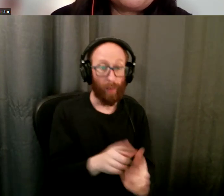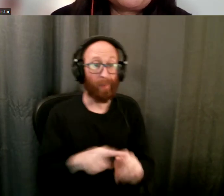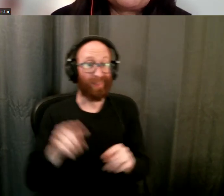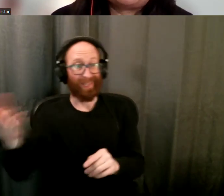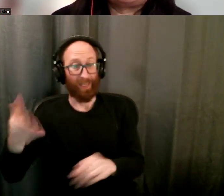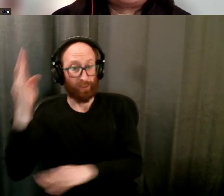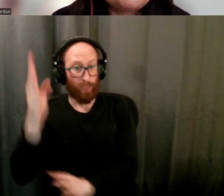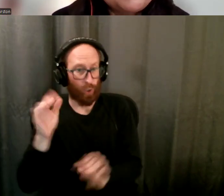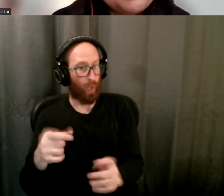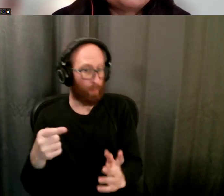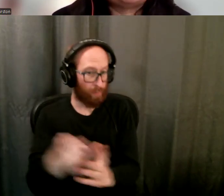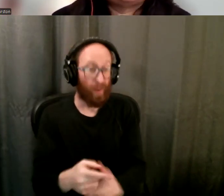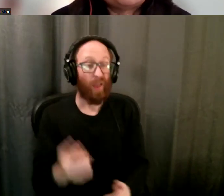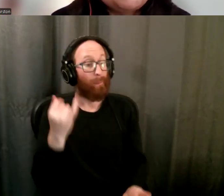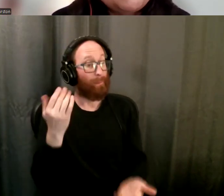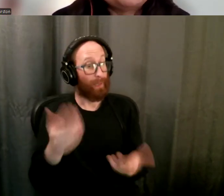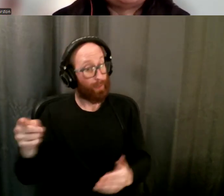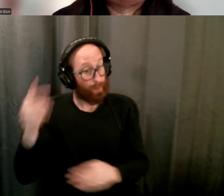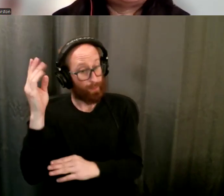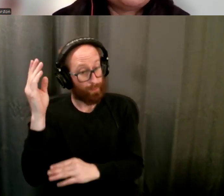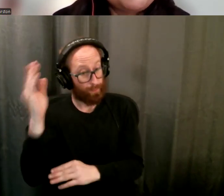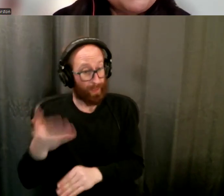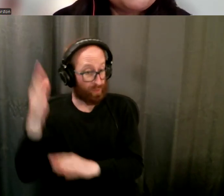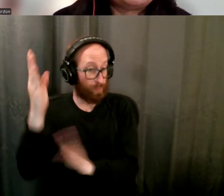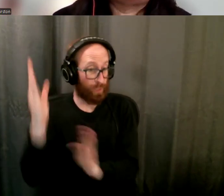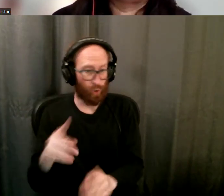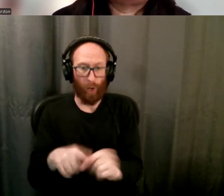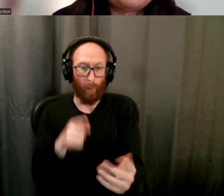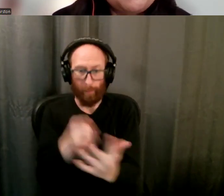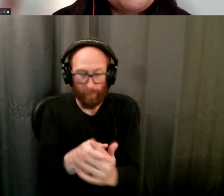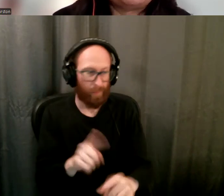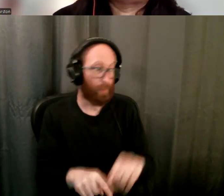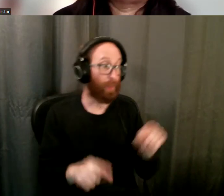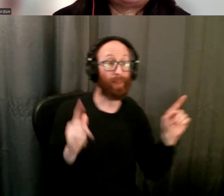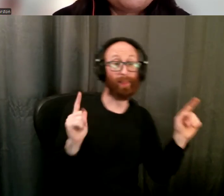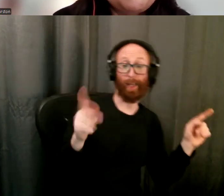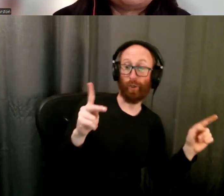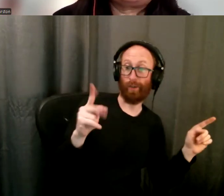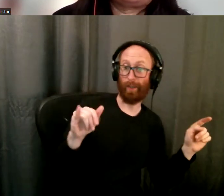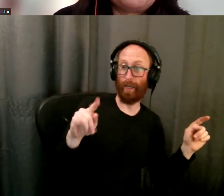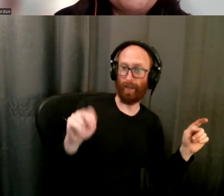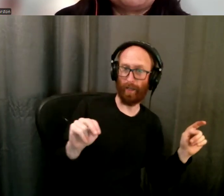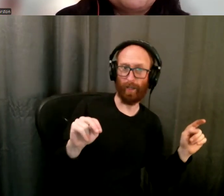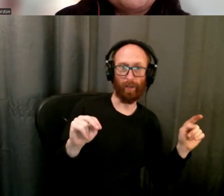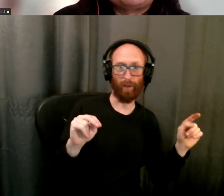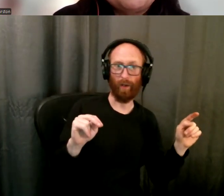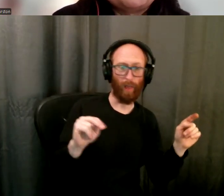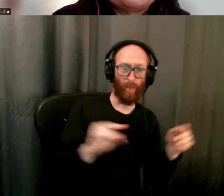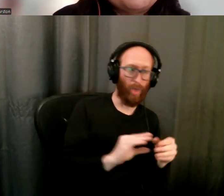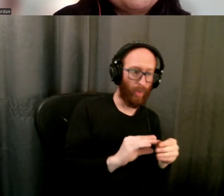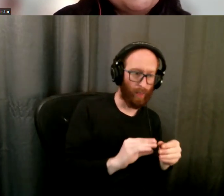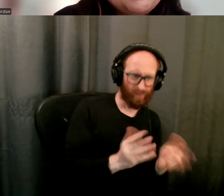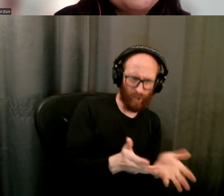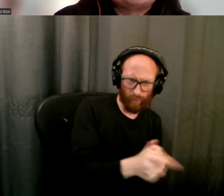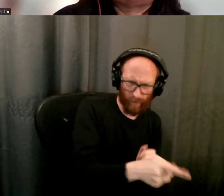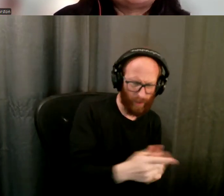speaker, but when Caitlin checks in with them later, all of a sudden it puts it together. No, I didn't really care if Cruikshank said it. I didn't really care if the guest